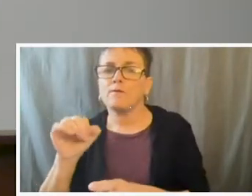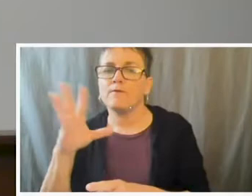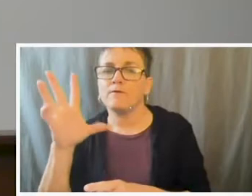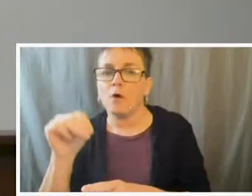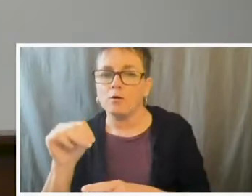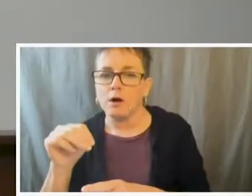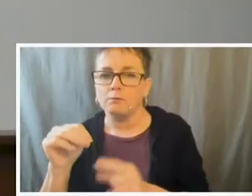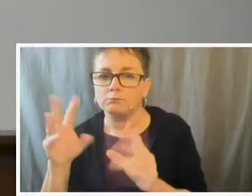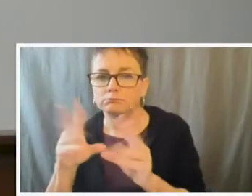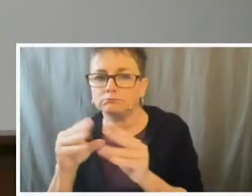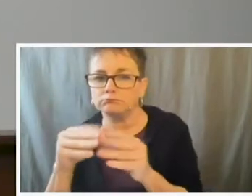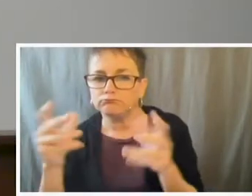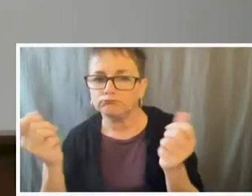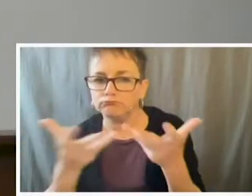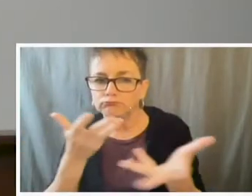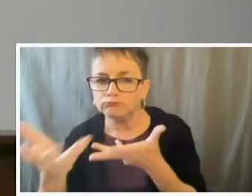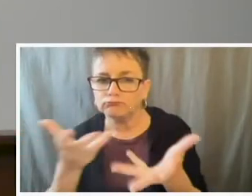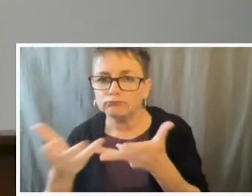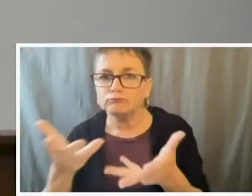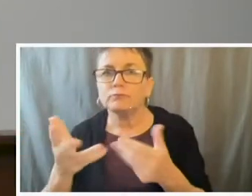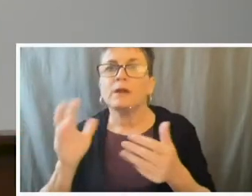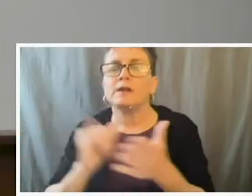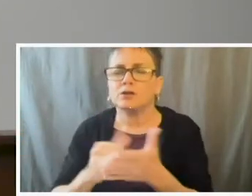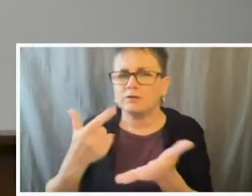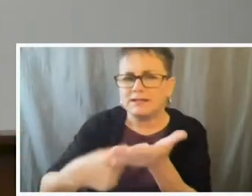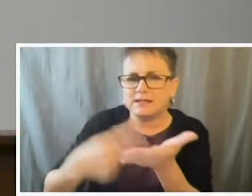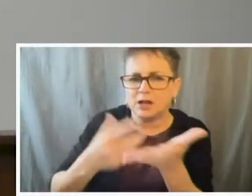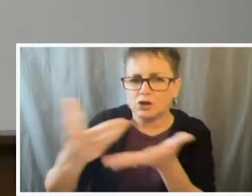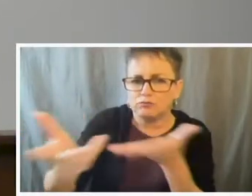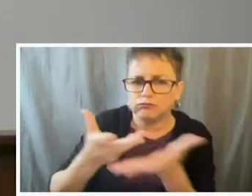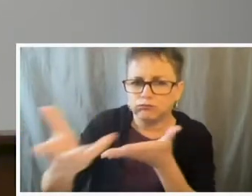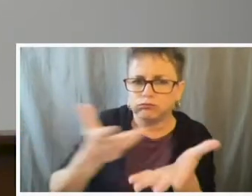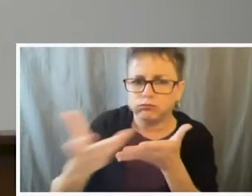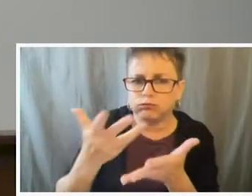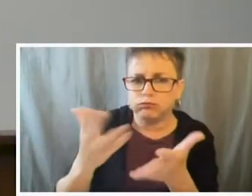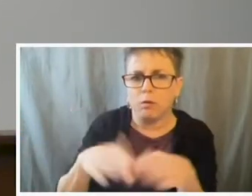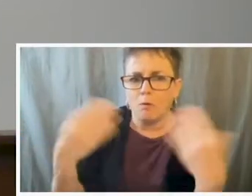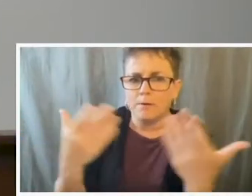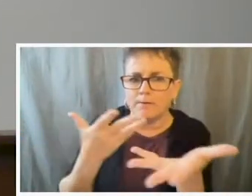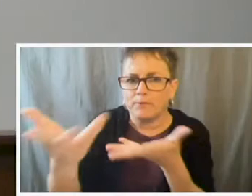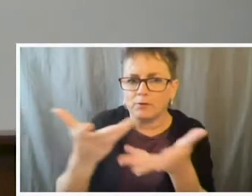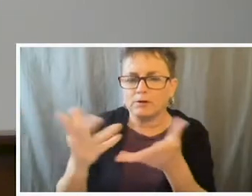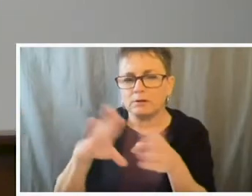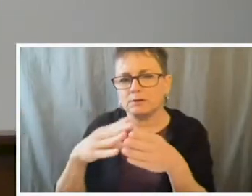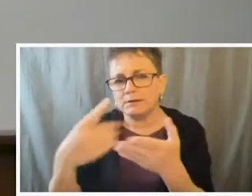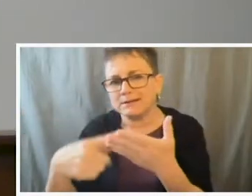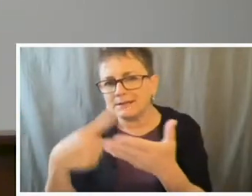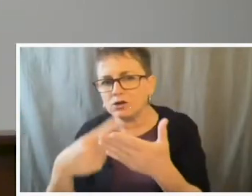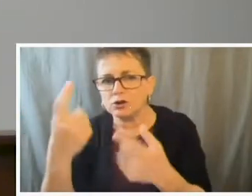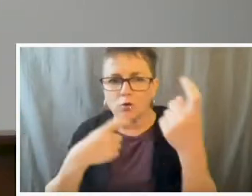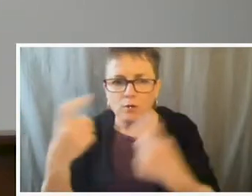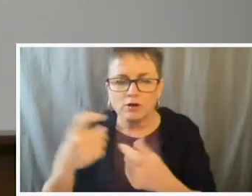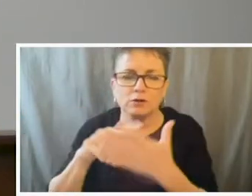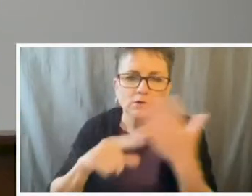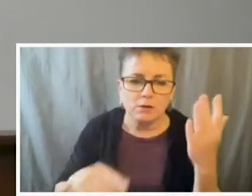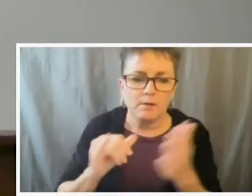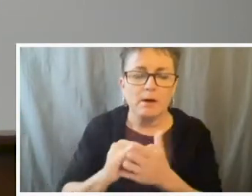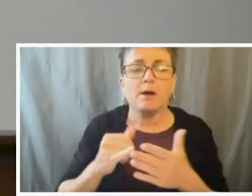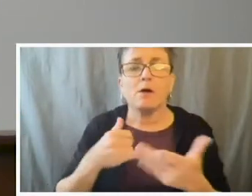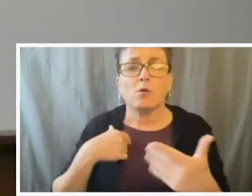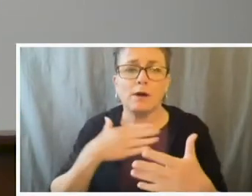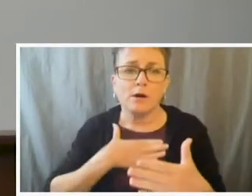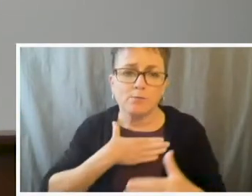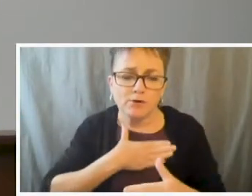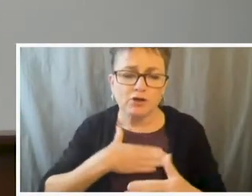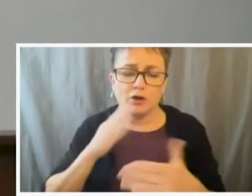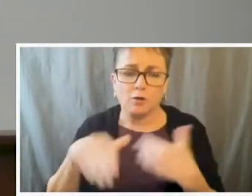public interest. We understand and appreciate the increased interest and advocacy that has come up lately related to NJ